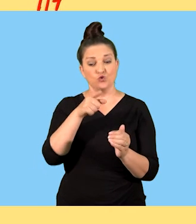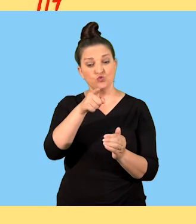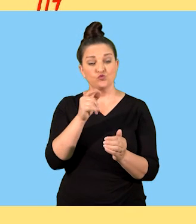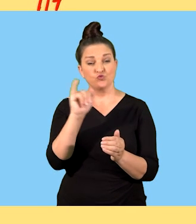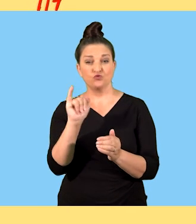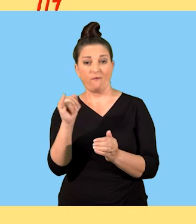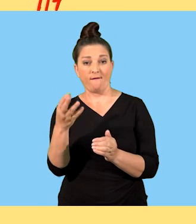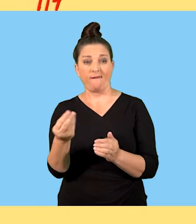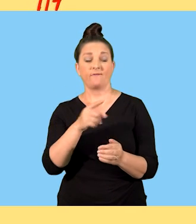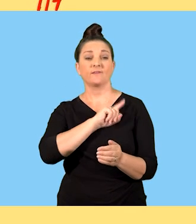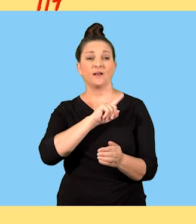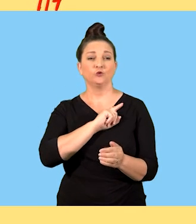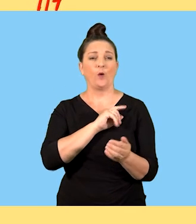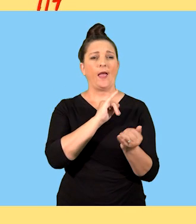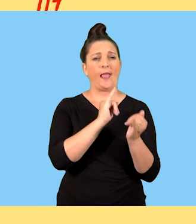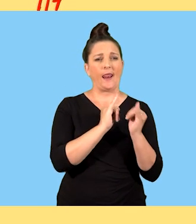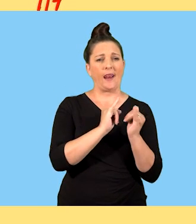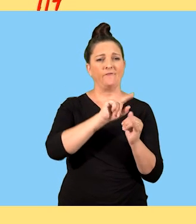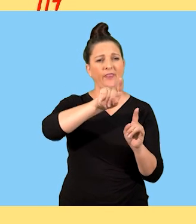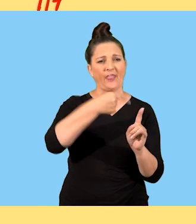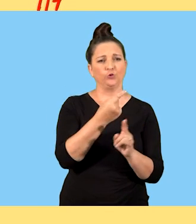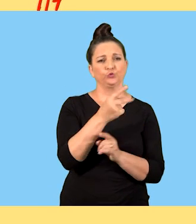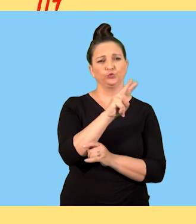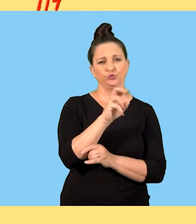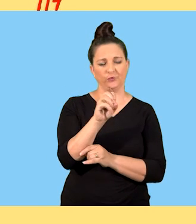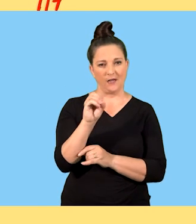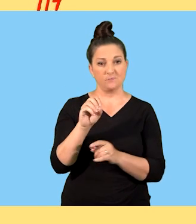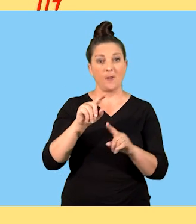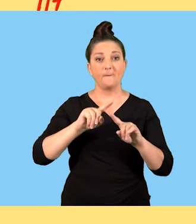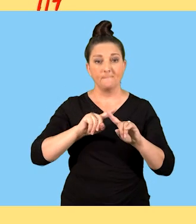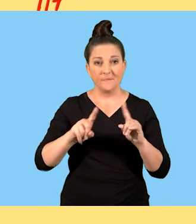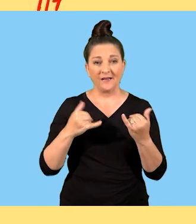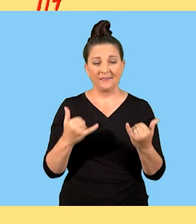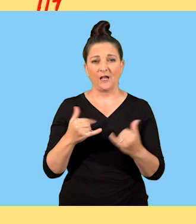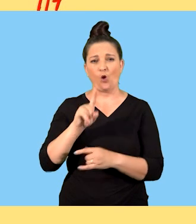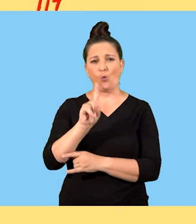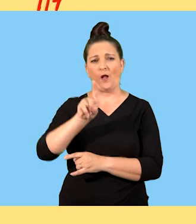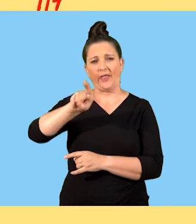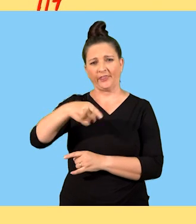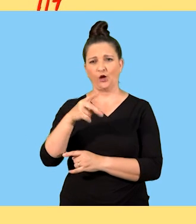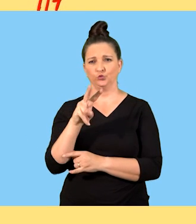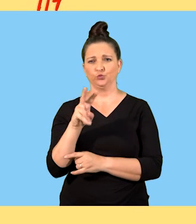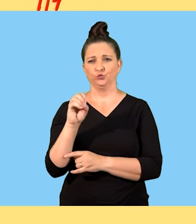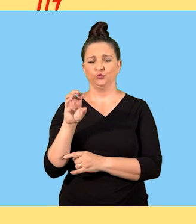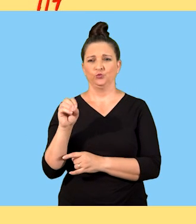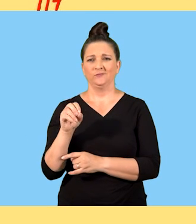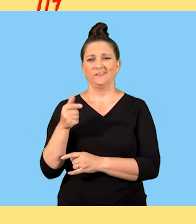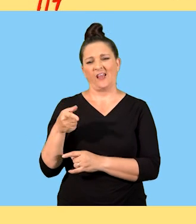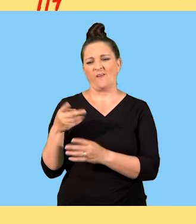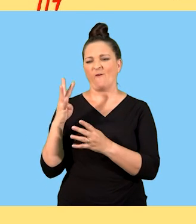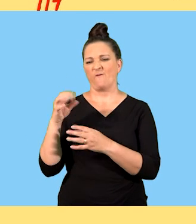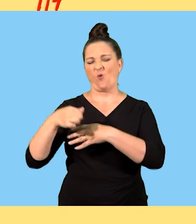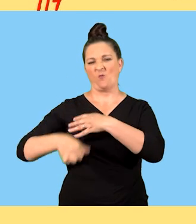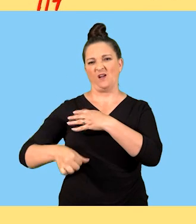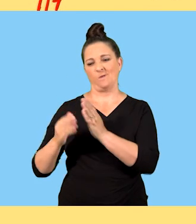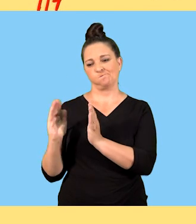we had the 11,200, but 1,200 was for the next financial period, as you can